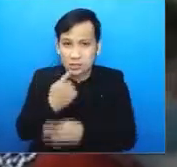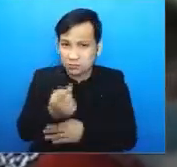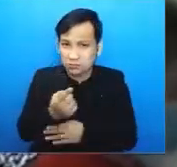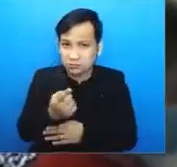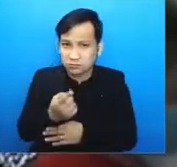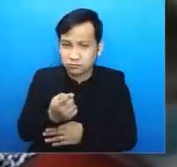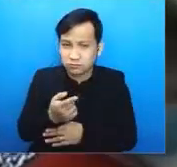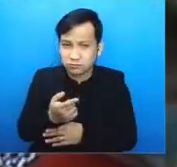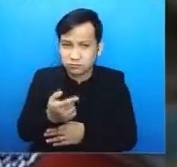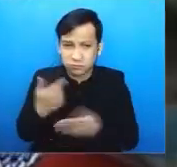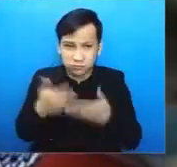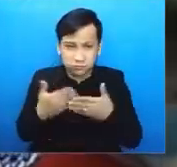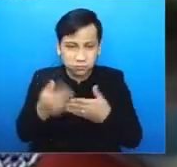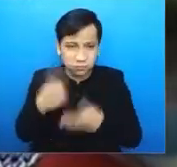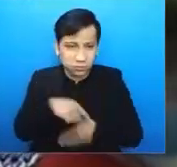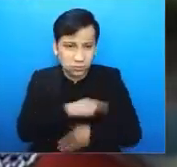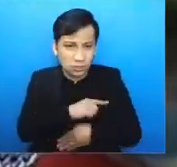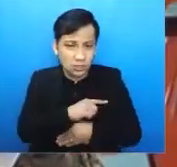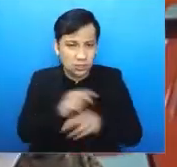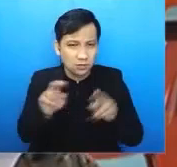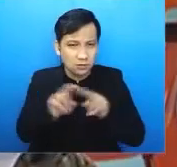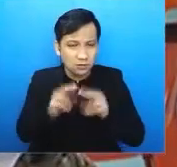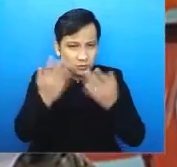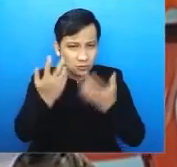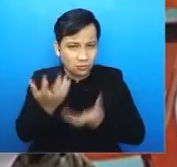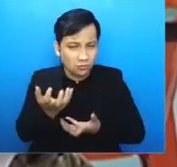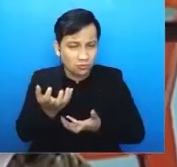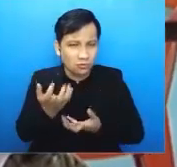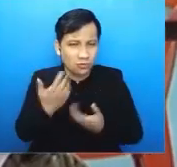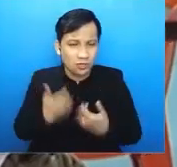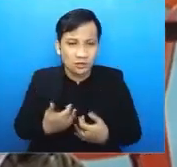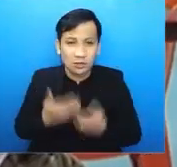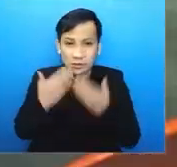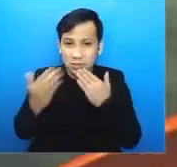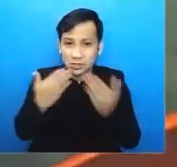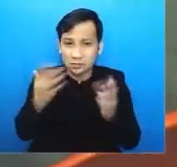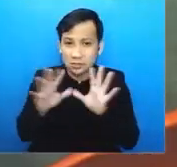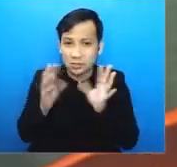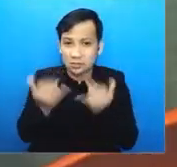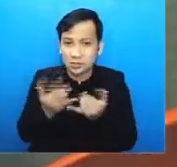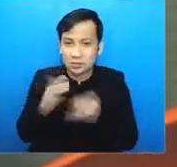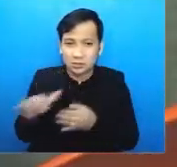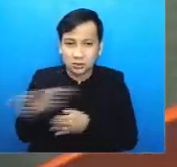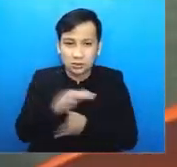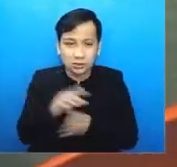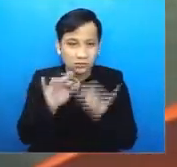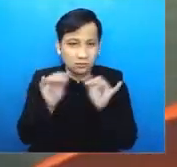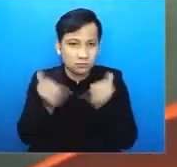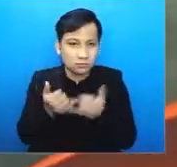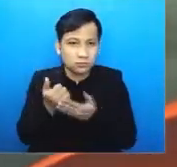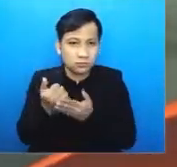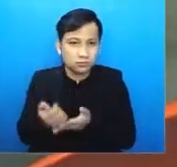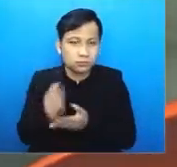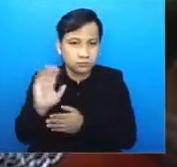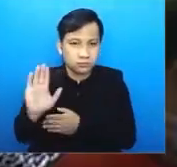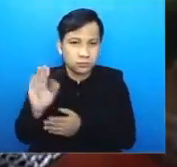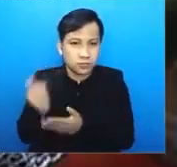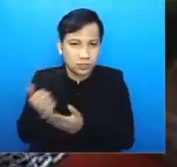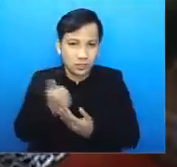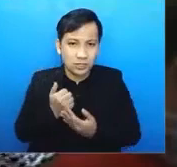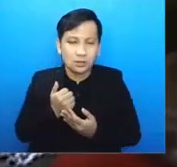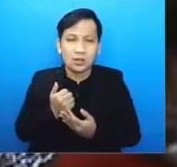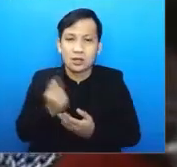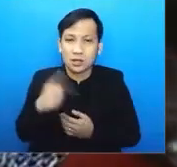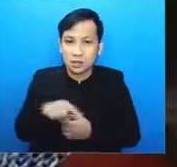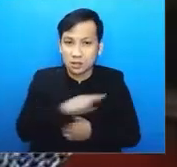to the normalcy that you all desire thank you all the companies for all the companies uh for your help in procuring